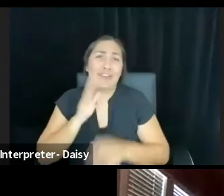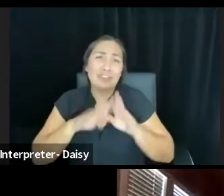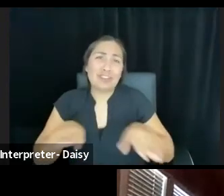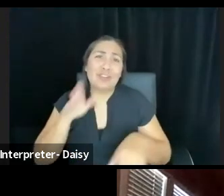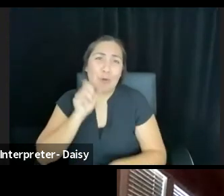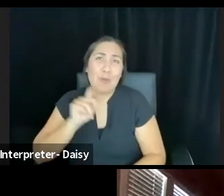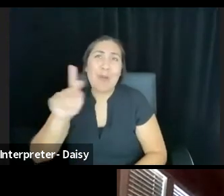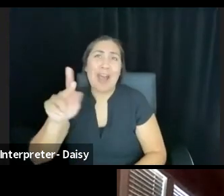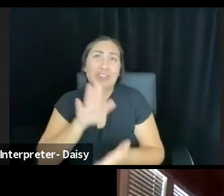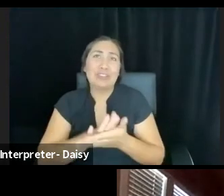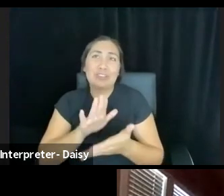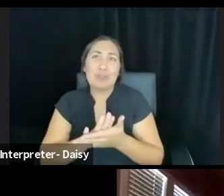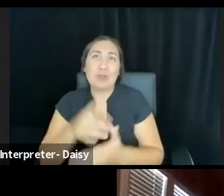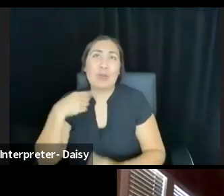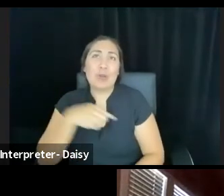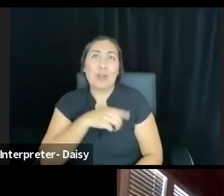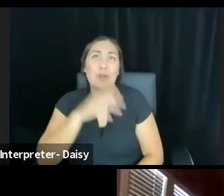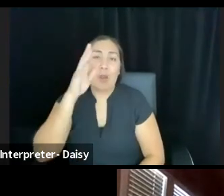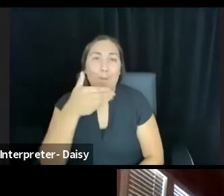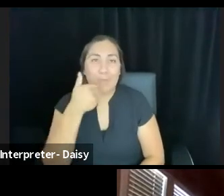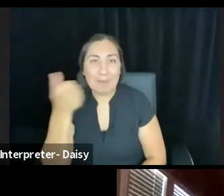most important thing to remember is